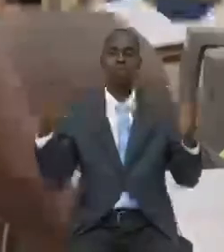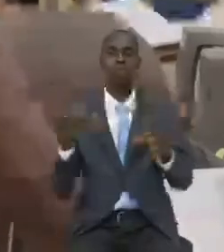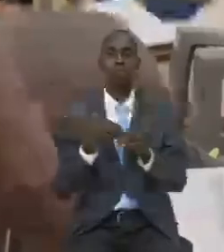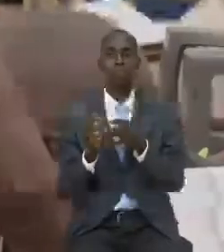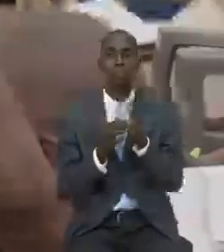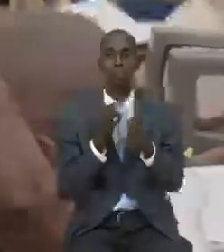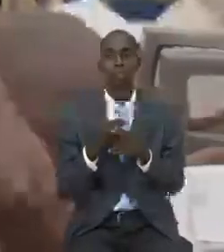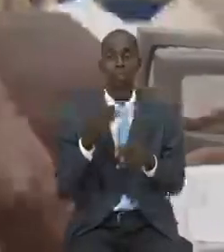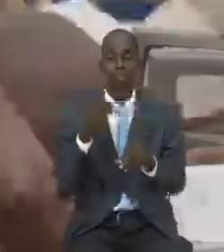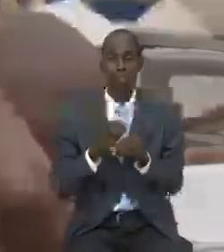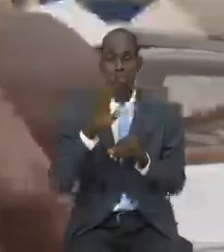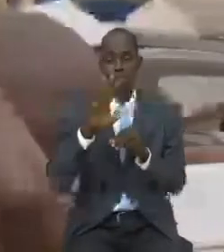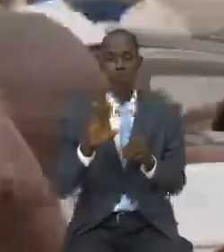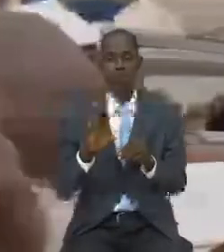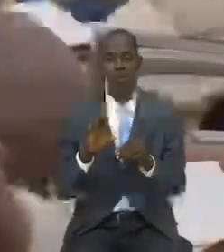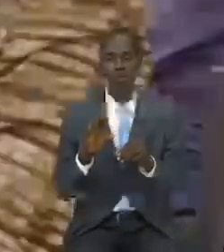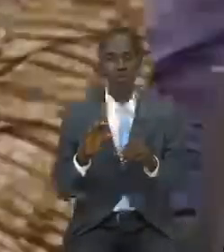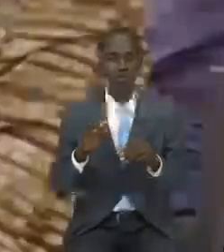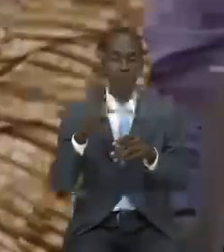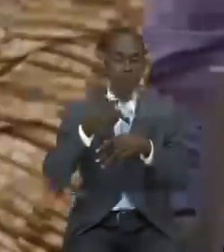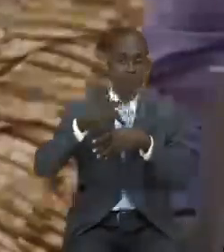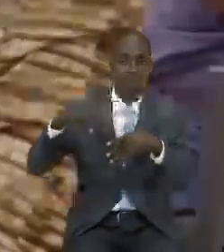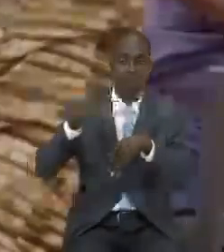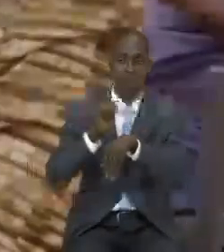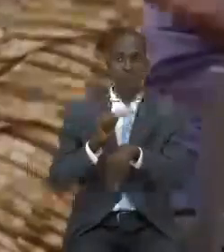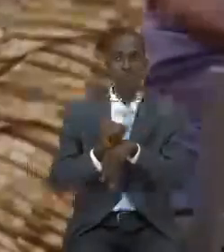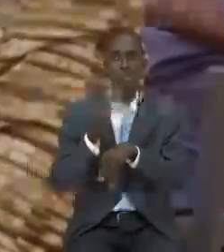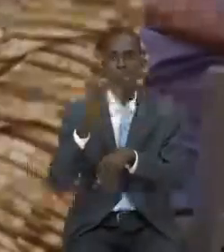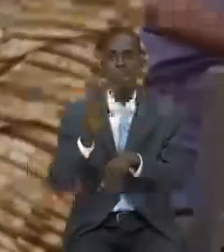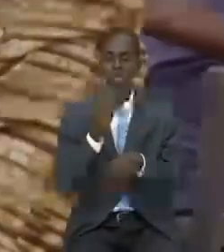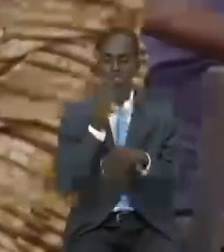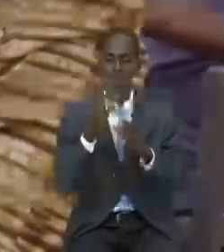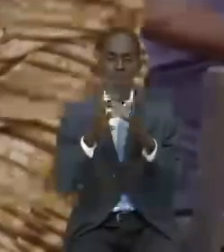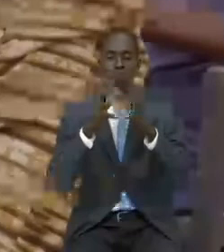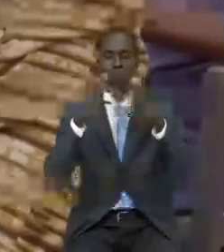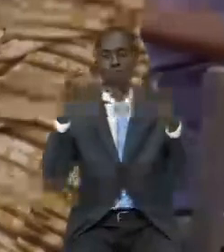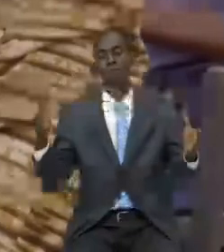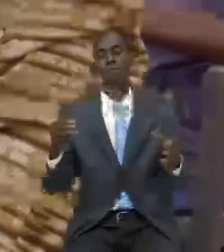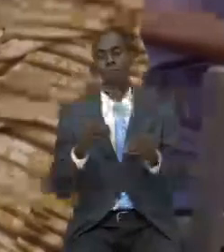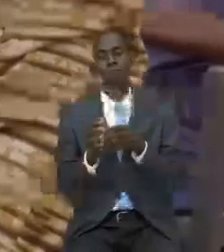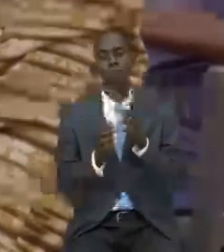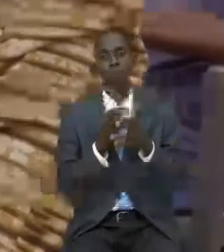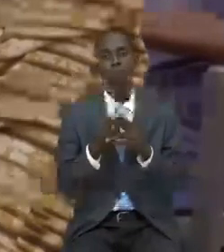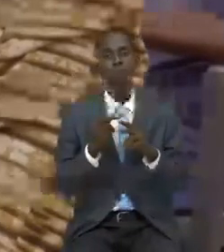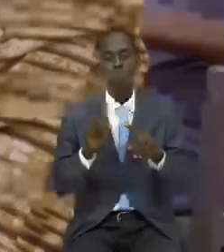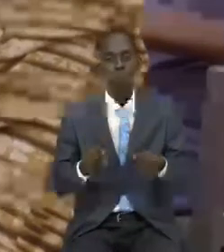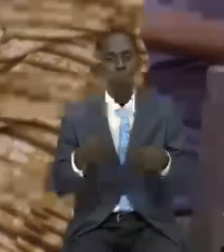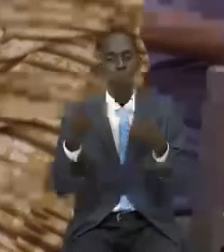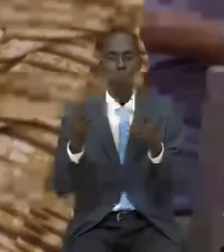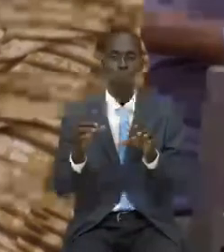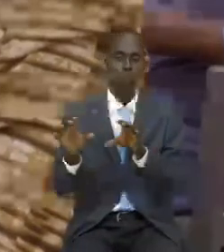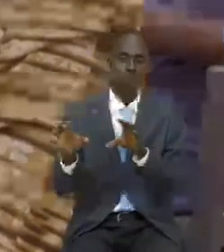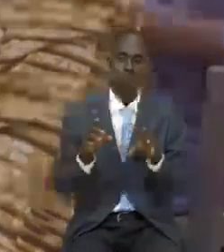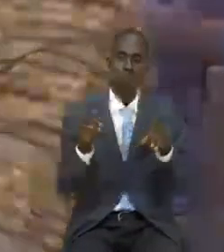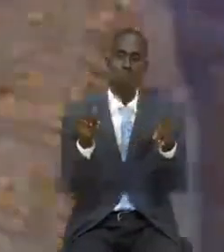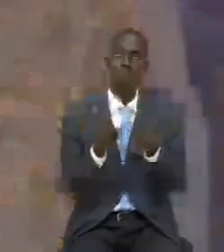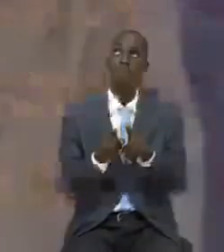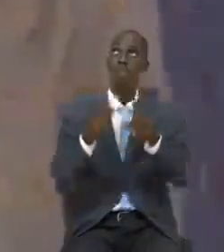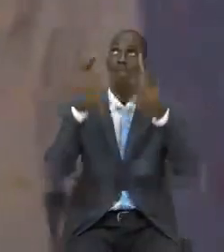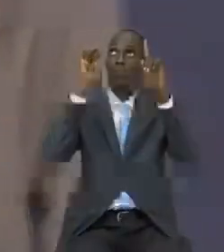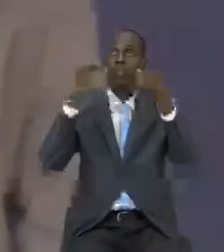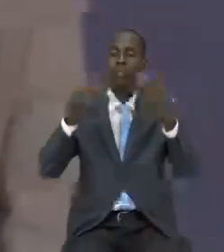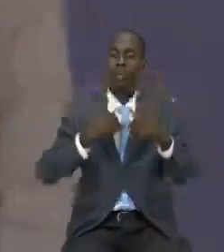profession, there is plenty. Go on, do as he has said. plenty has